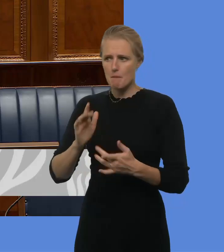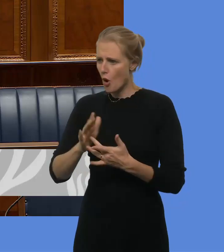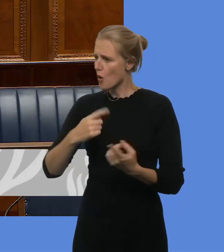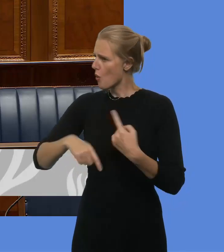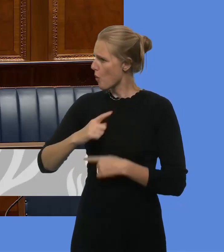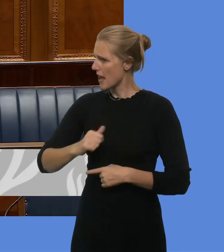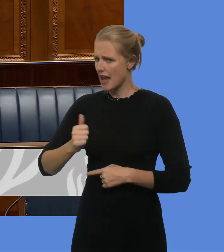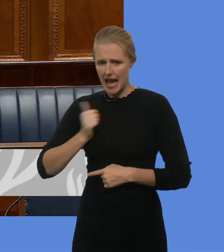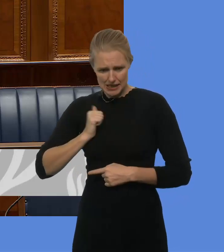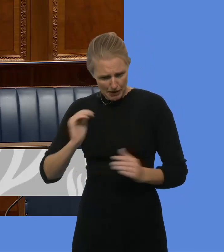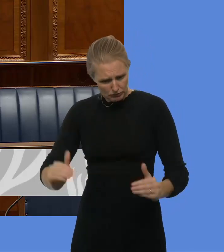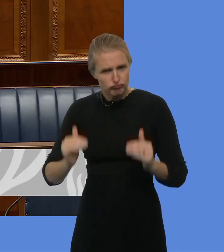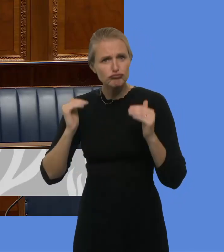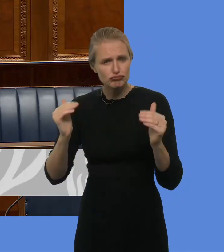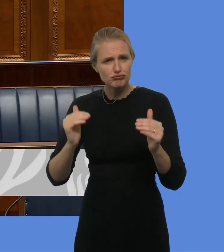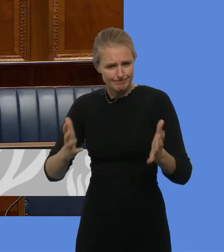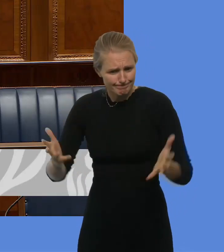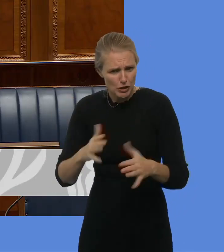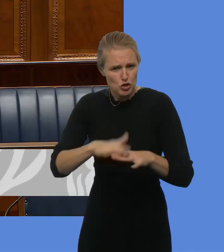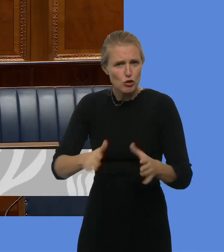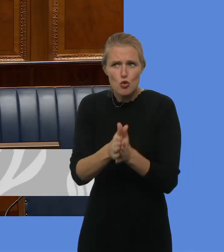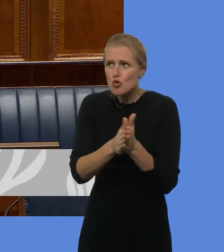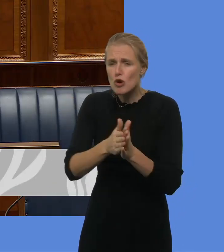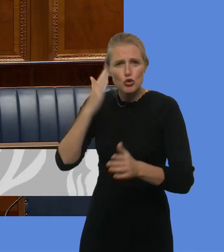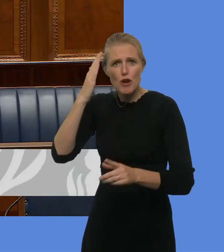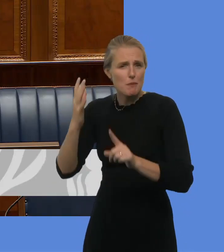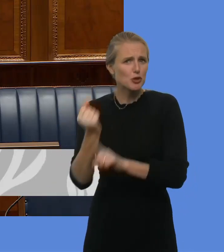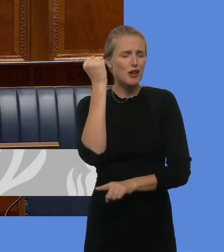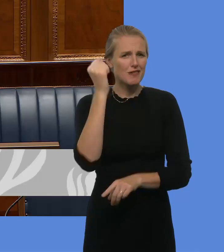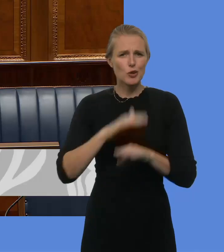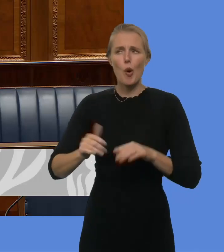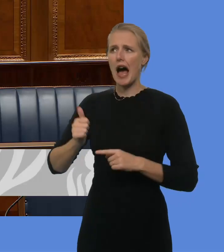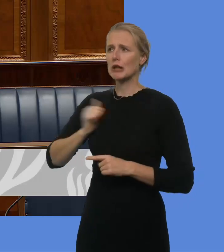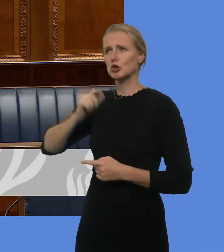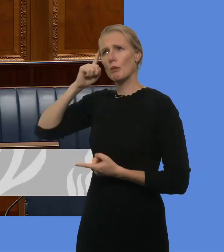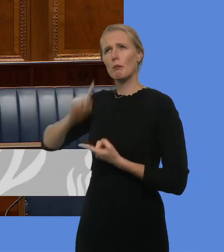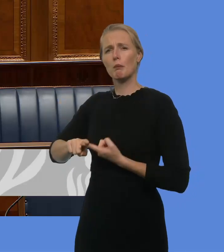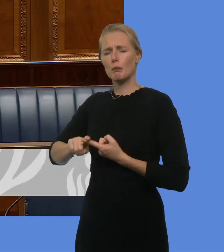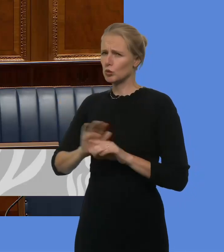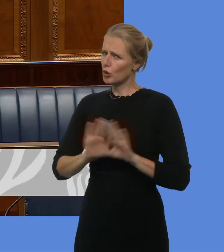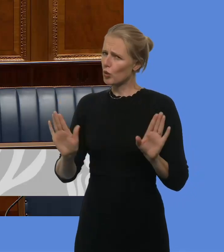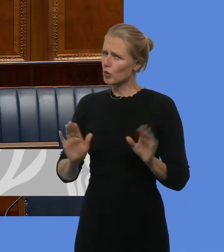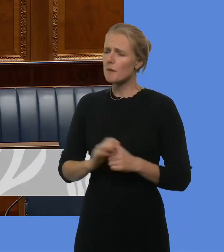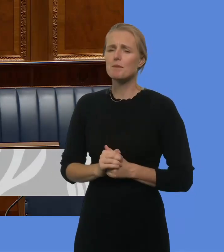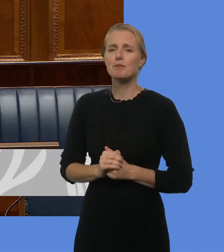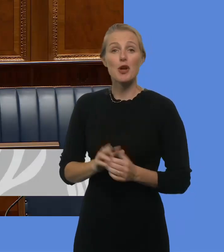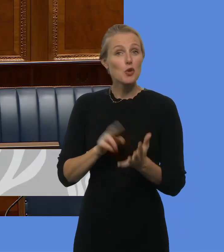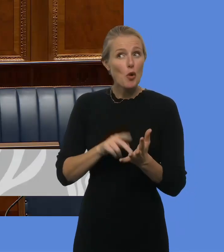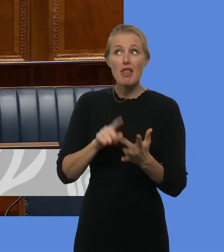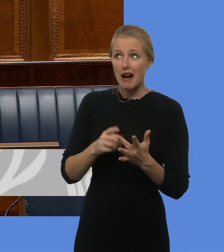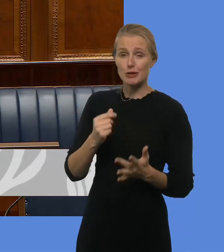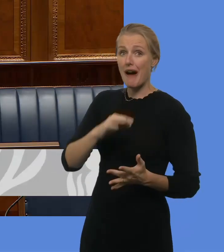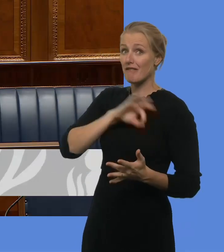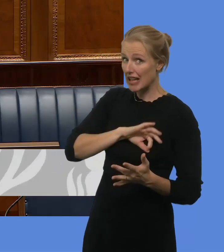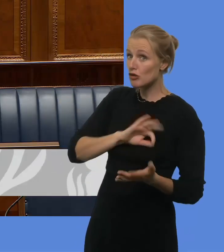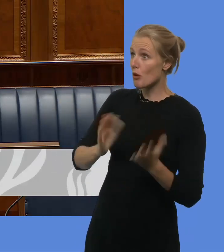their passions and not be bound by any assumptions." Northern Ireland actually has certain advantages over the